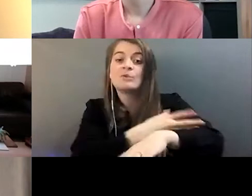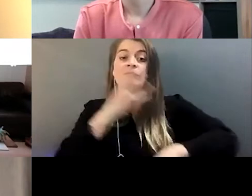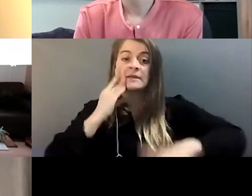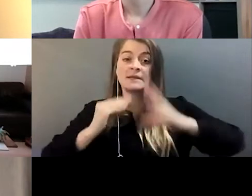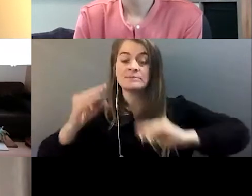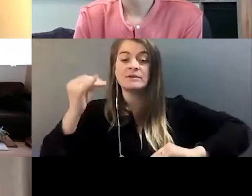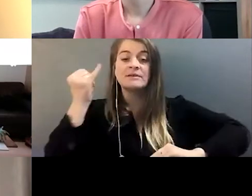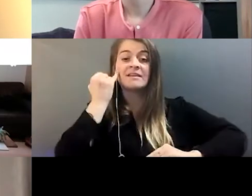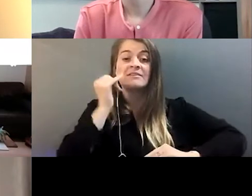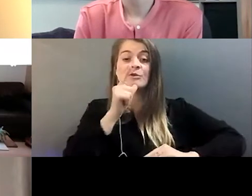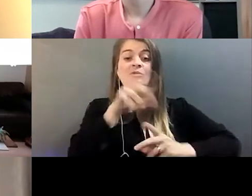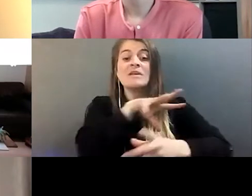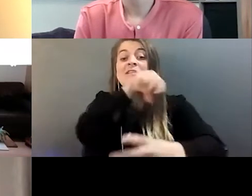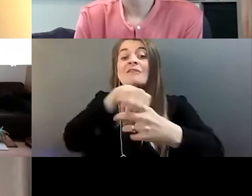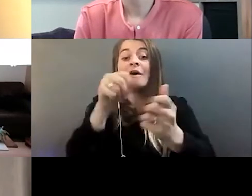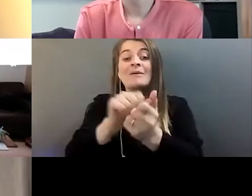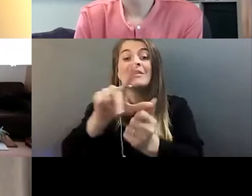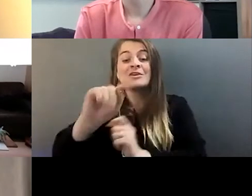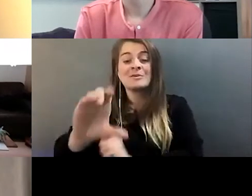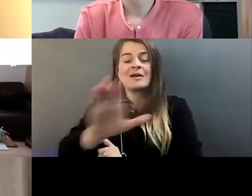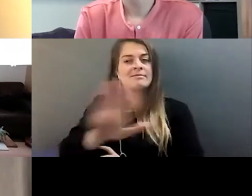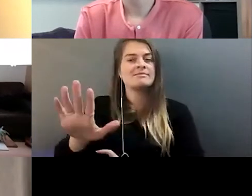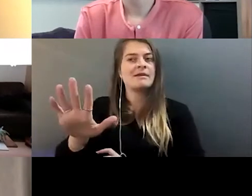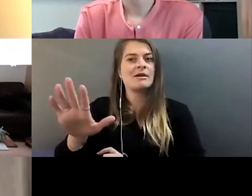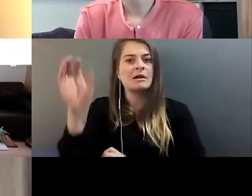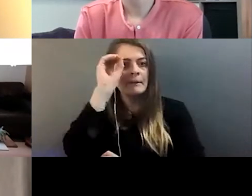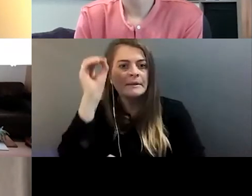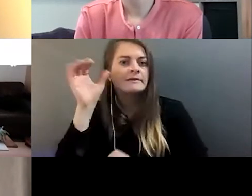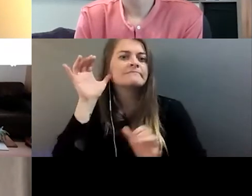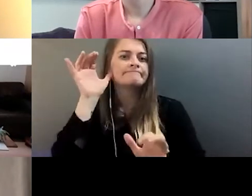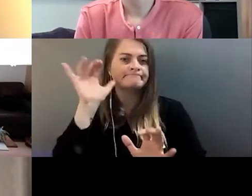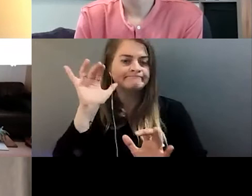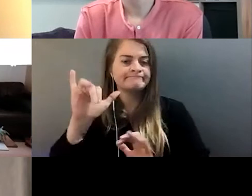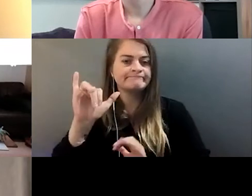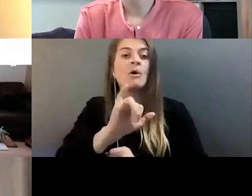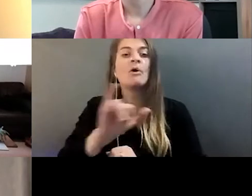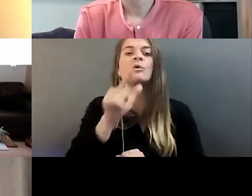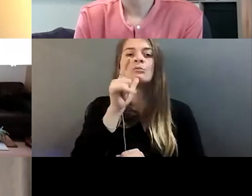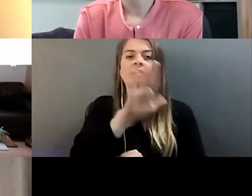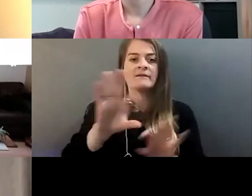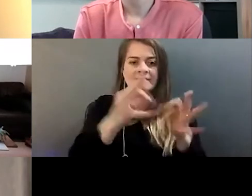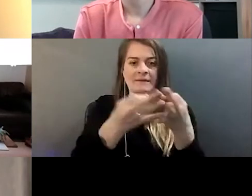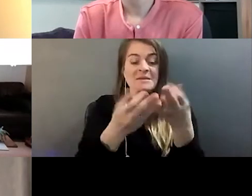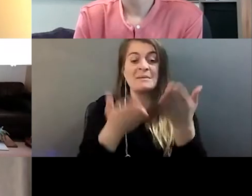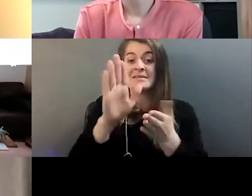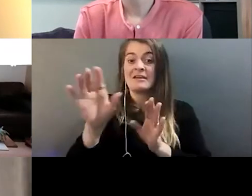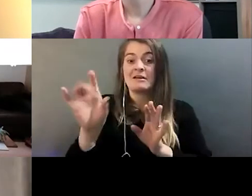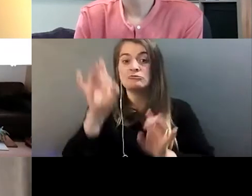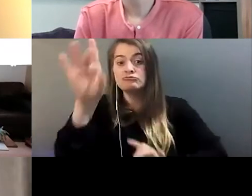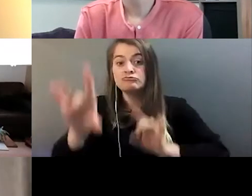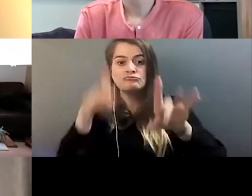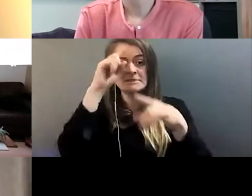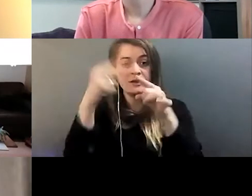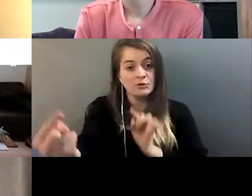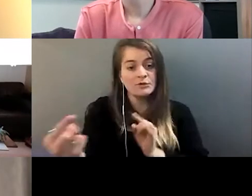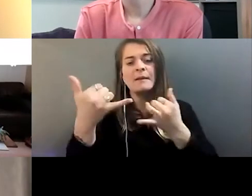by listening to the people who live there and the people who love them. And we may disagree with what they want,